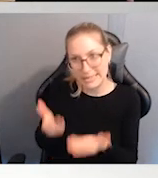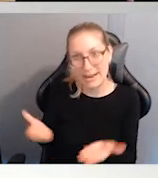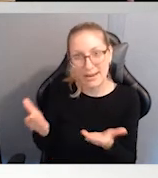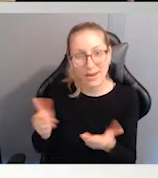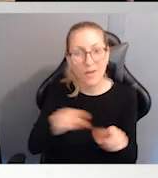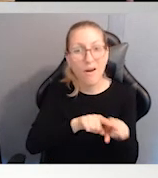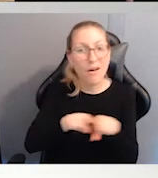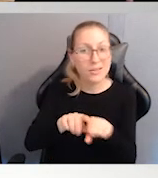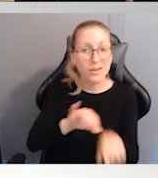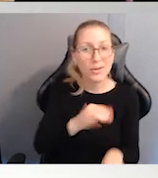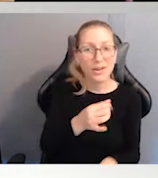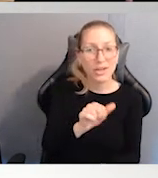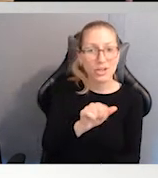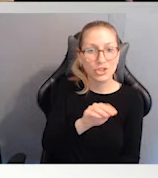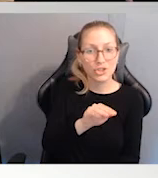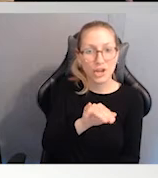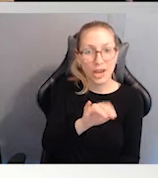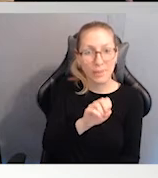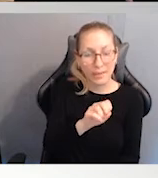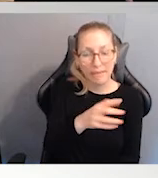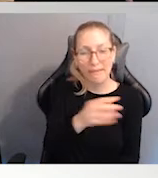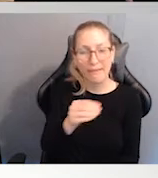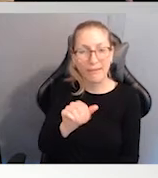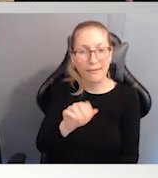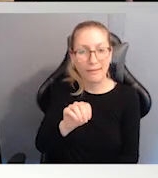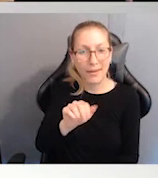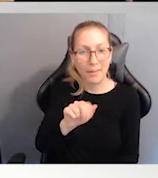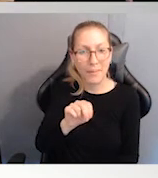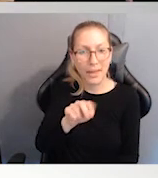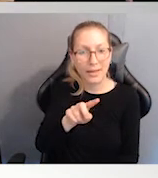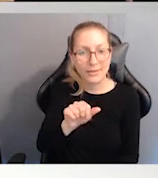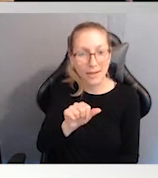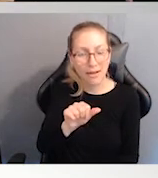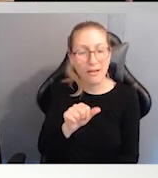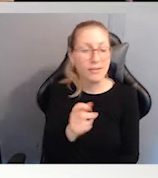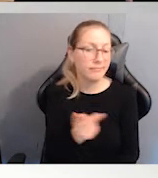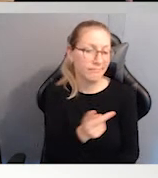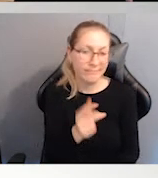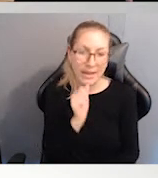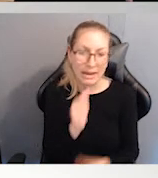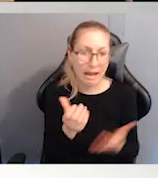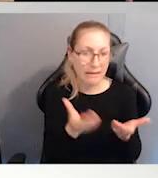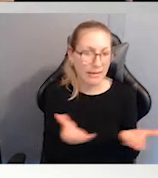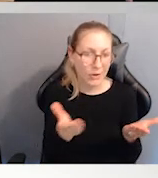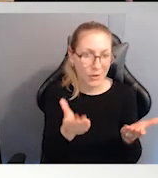Baldwin. They're not here. They're another couple, and she's our president. And